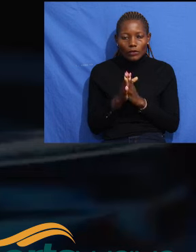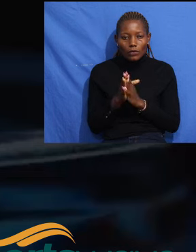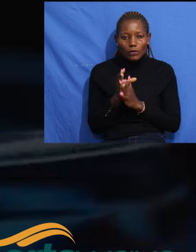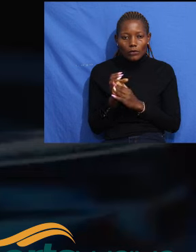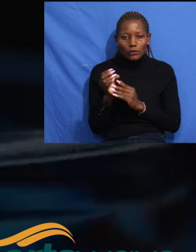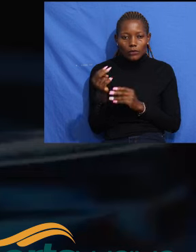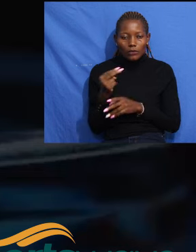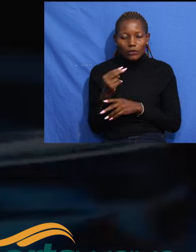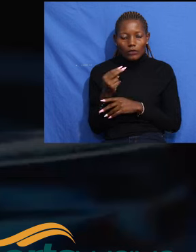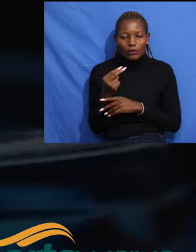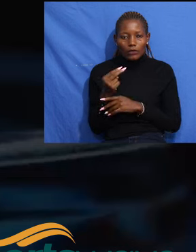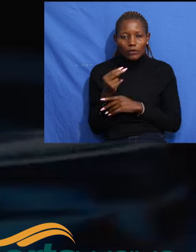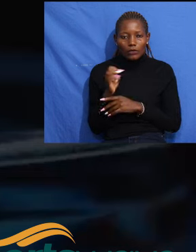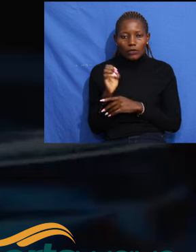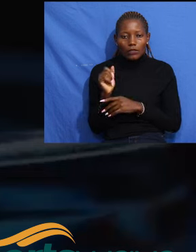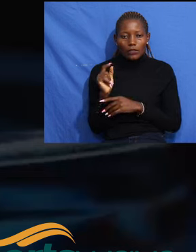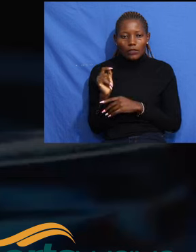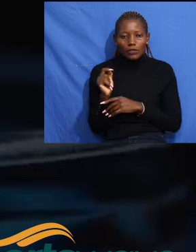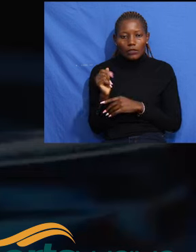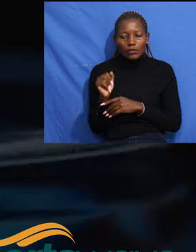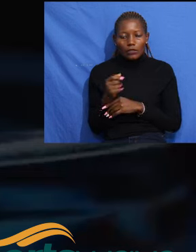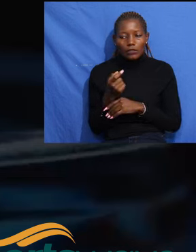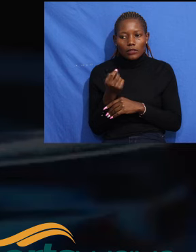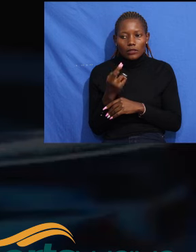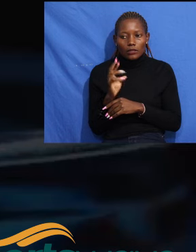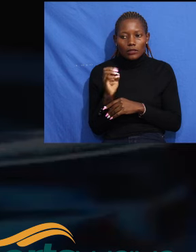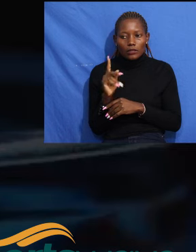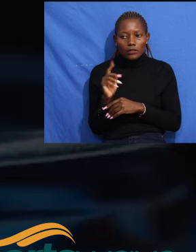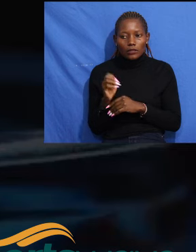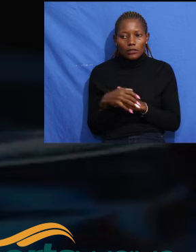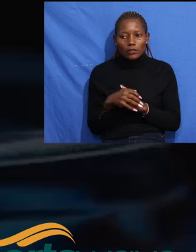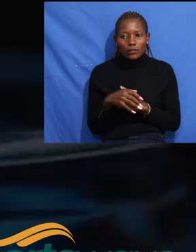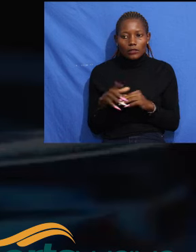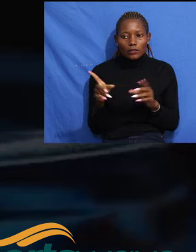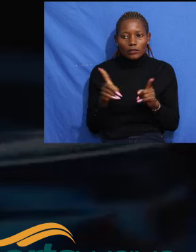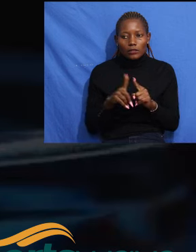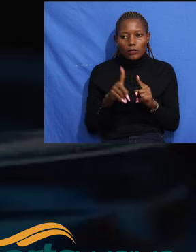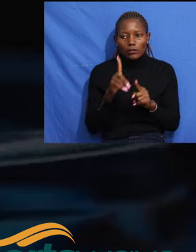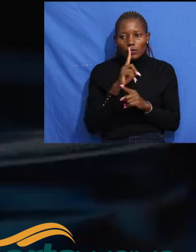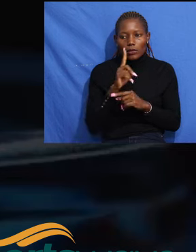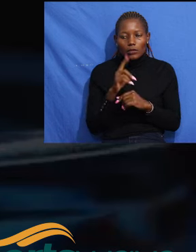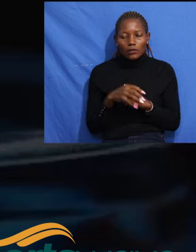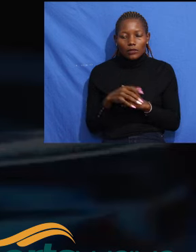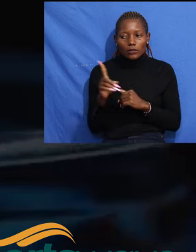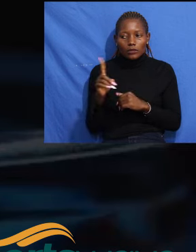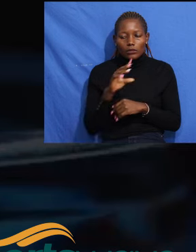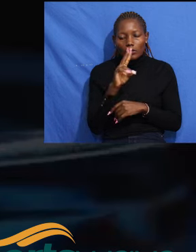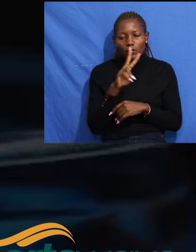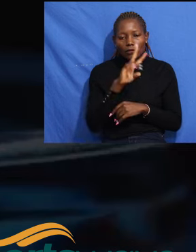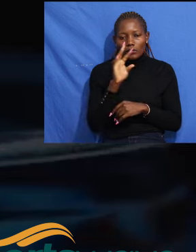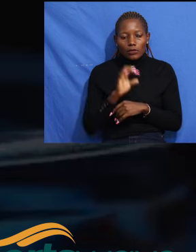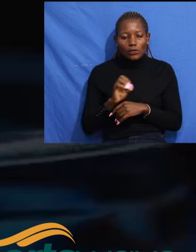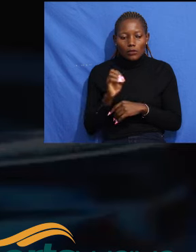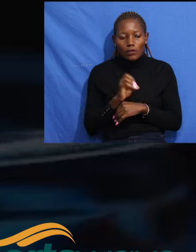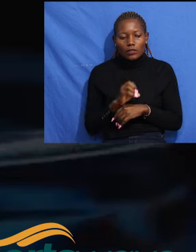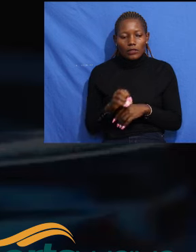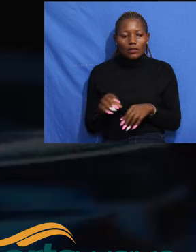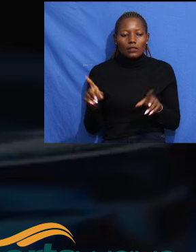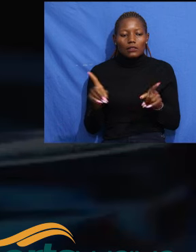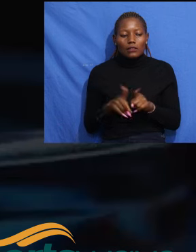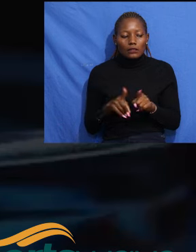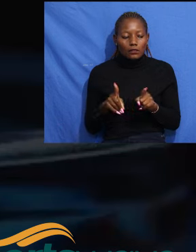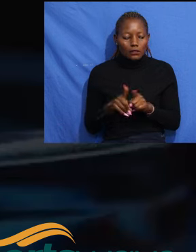Monitor weight changes on a daily basis to ensure that post-exercise weight loss is within 2%. And sodium is also